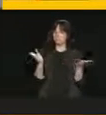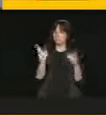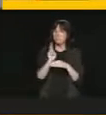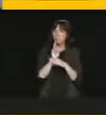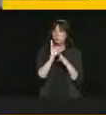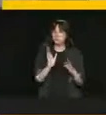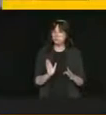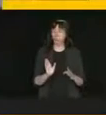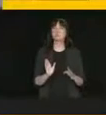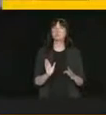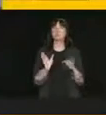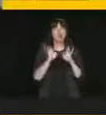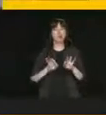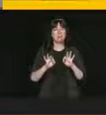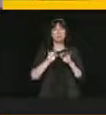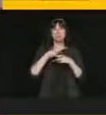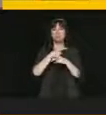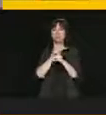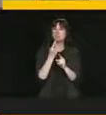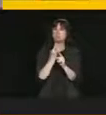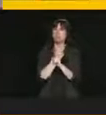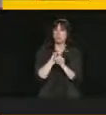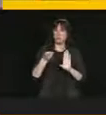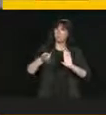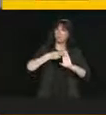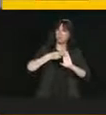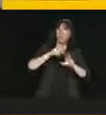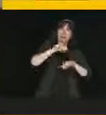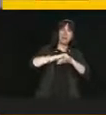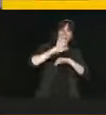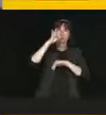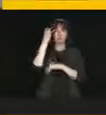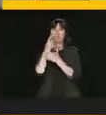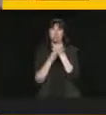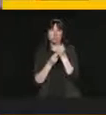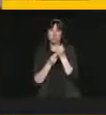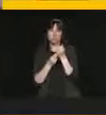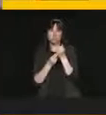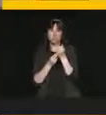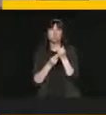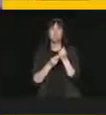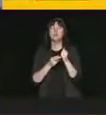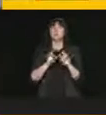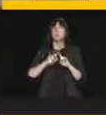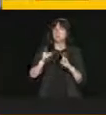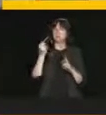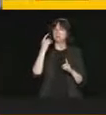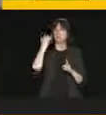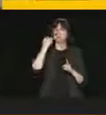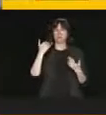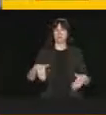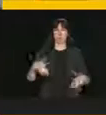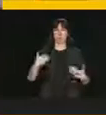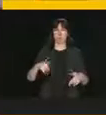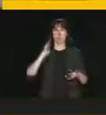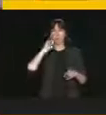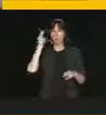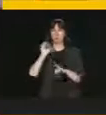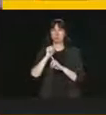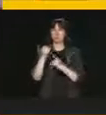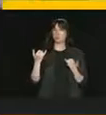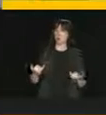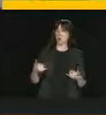consumers, and products must be labeled in both official languages. But in an extreme situation such as the